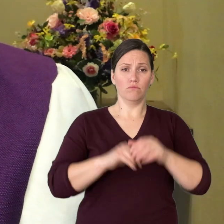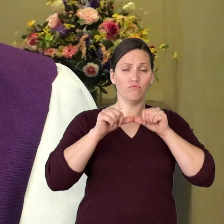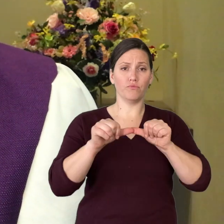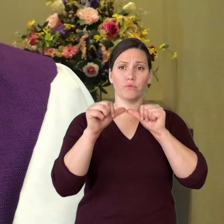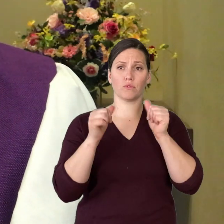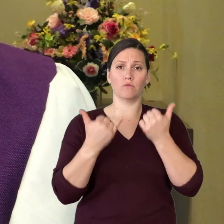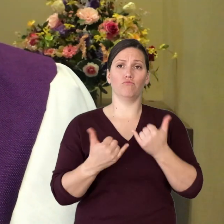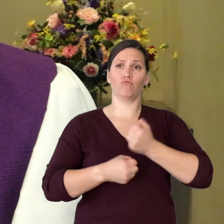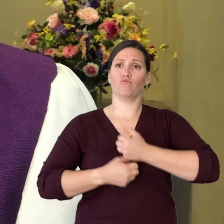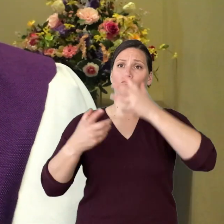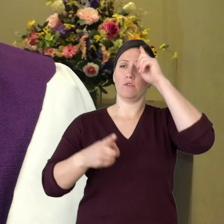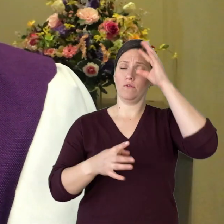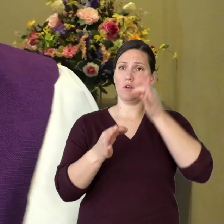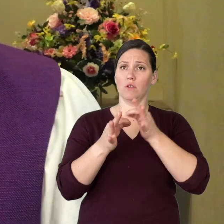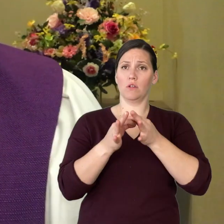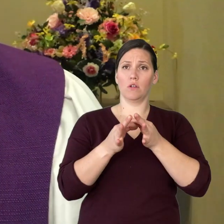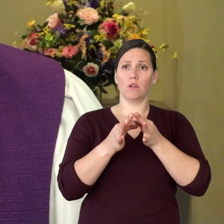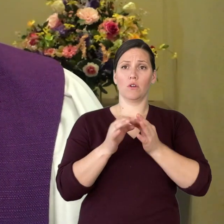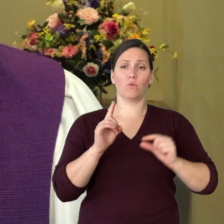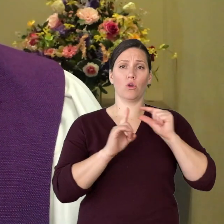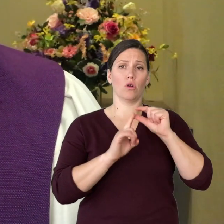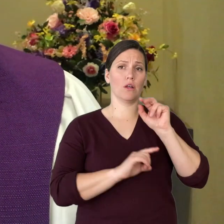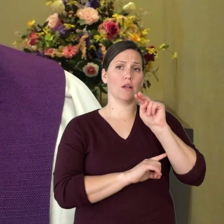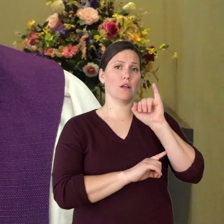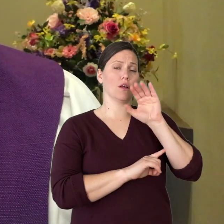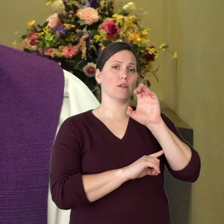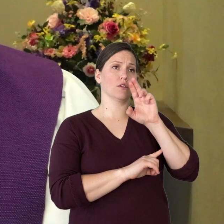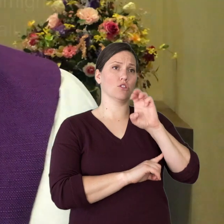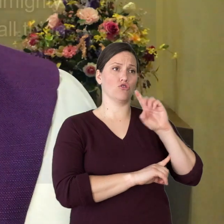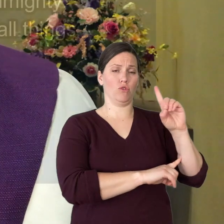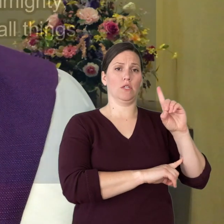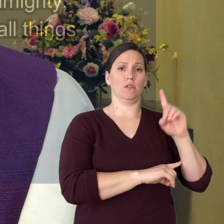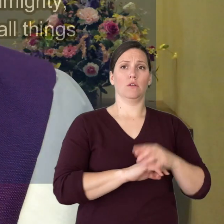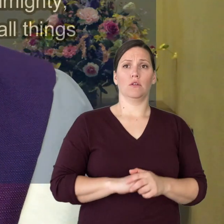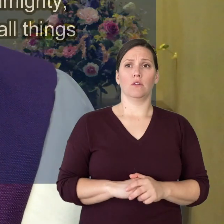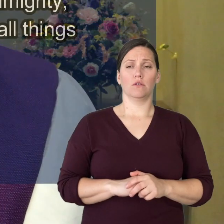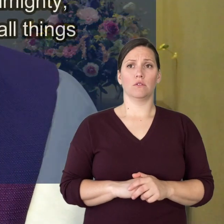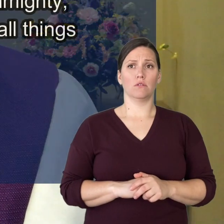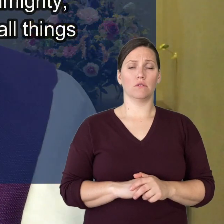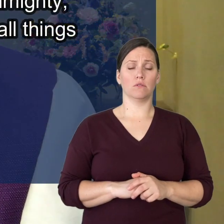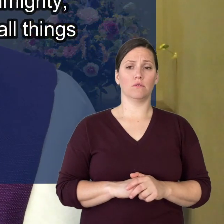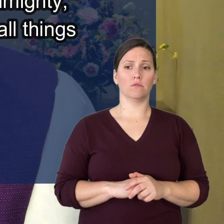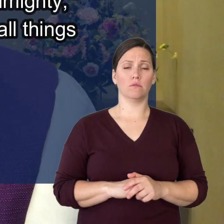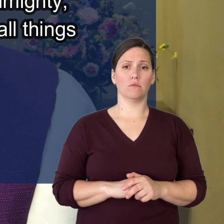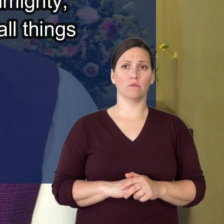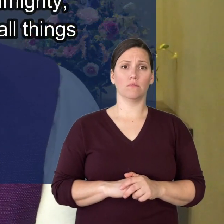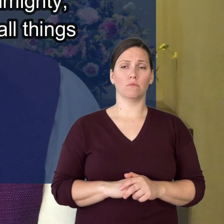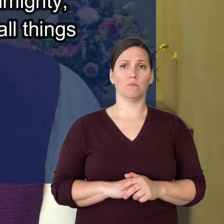We continue now by confessing our faith in the words of the Nicene Creed.